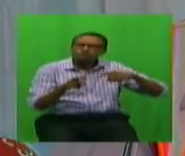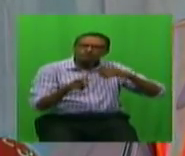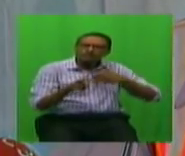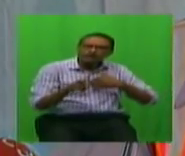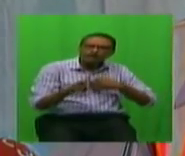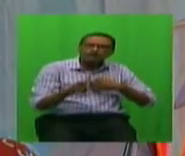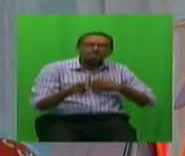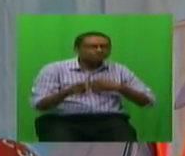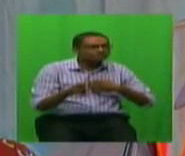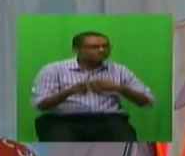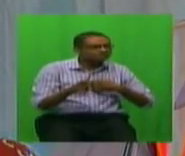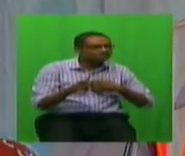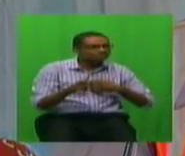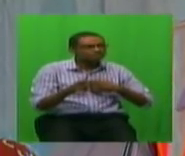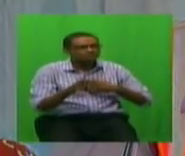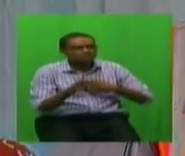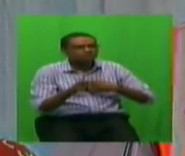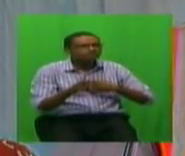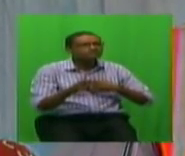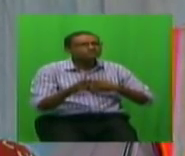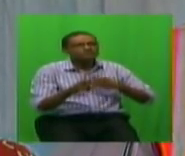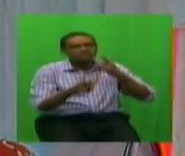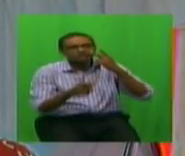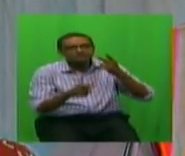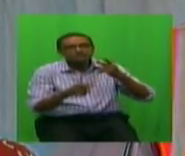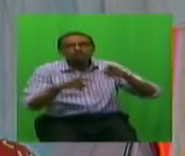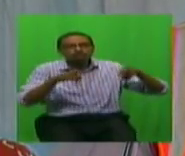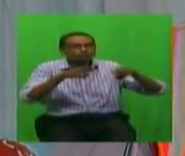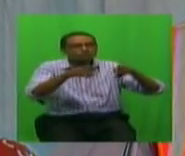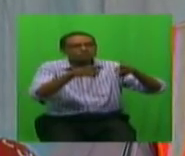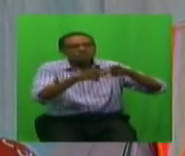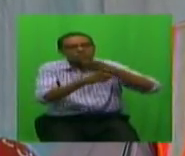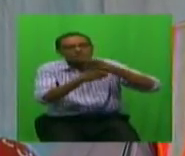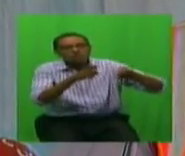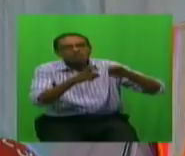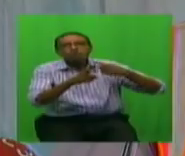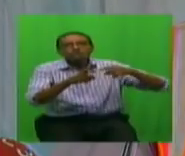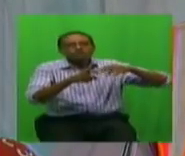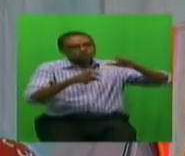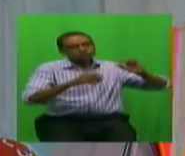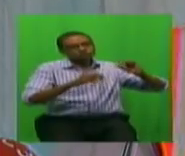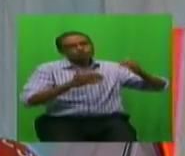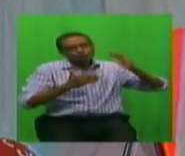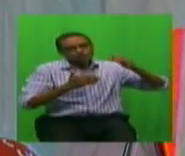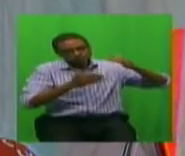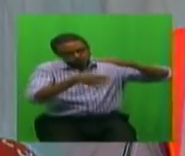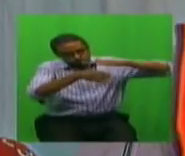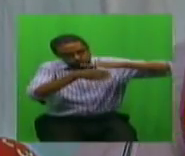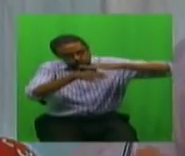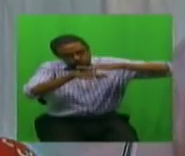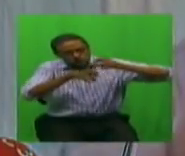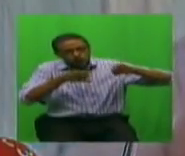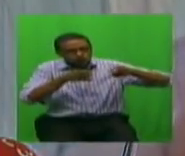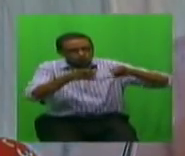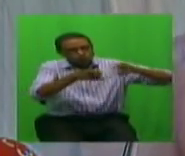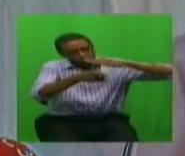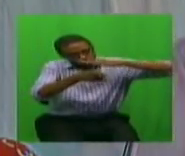resheeting some of the roads that would have been damaged now that the water would have receded. So we at the ministry will be out